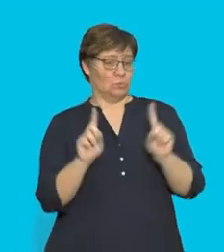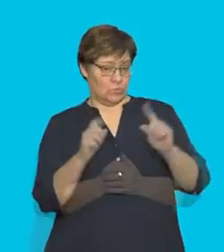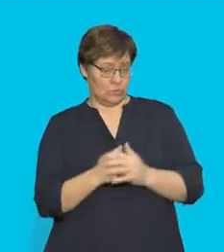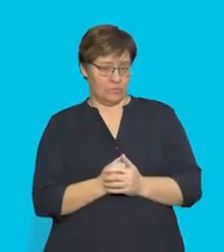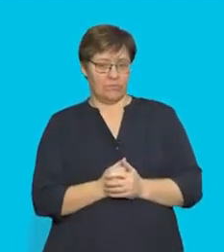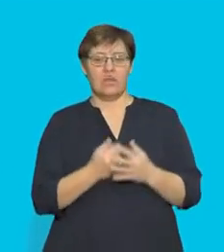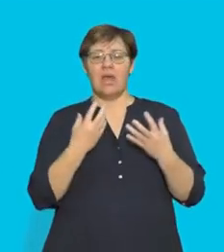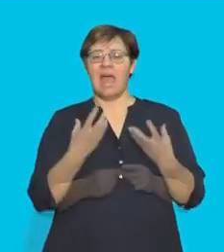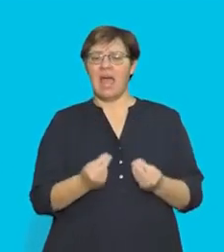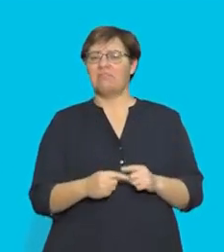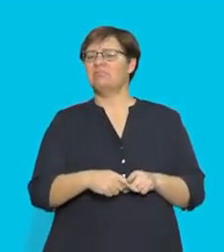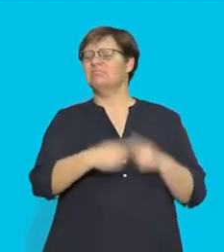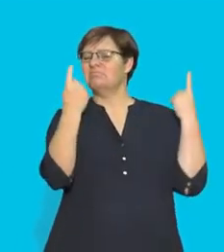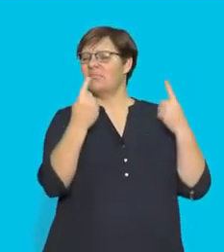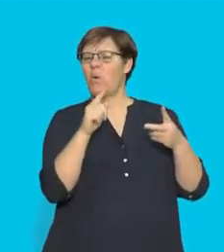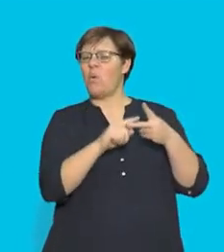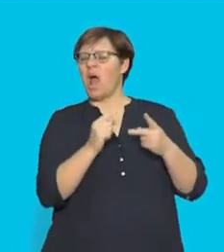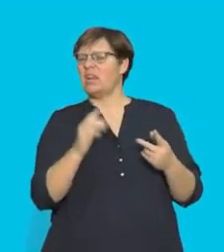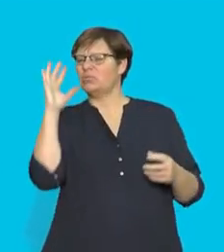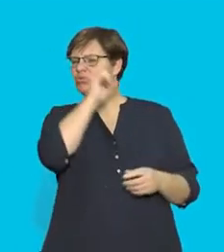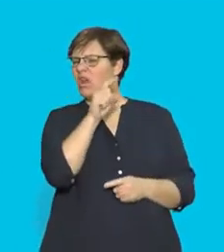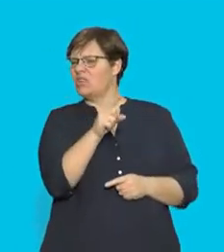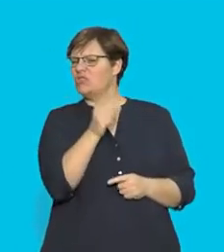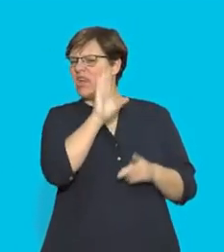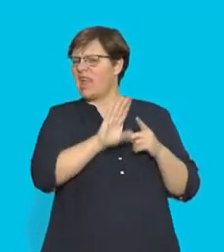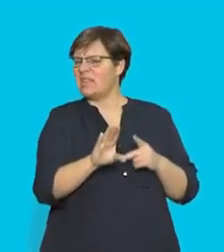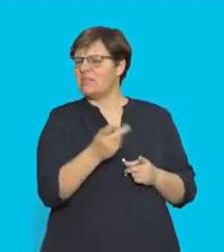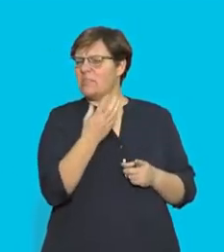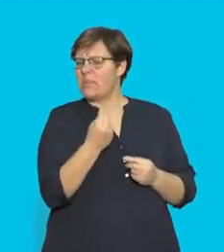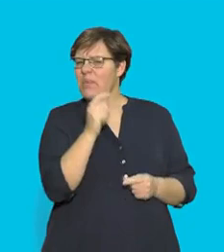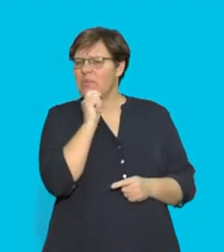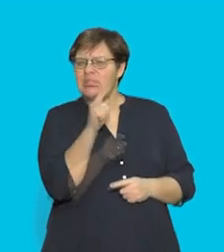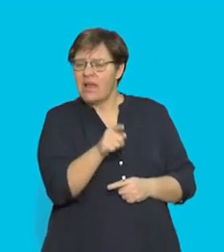have the sine rule, the ambiguous case. Can you remember when we have the ambiguous case?